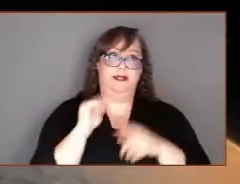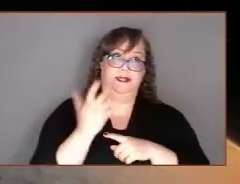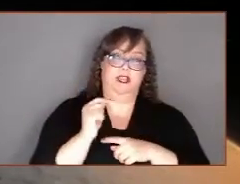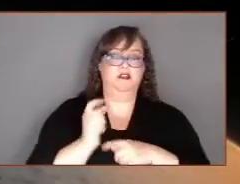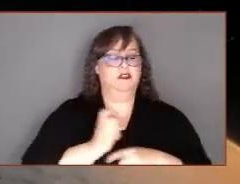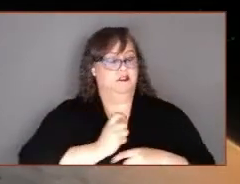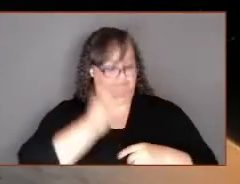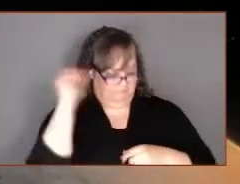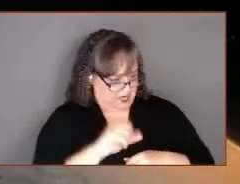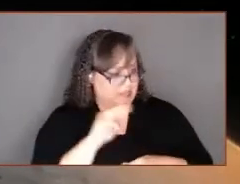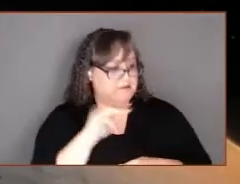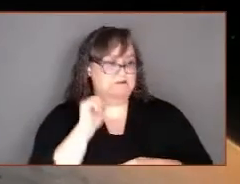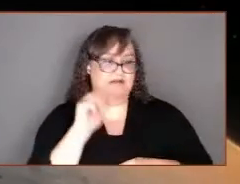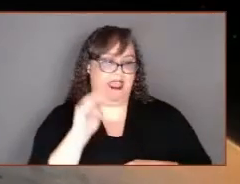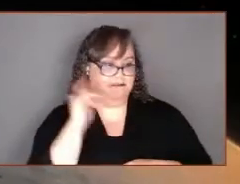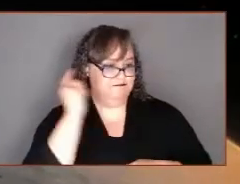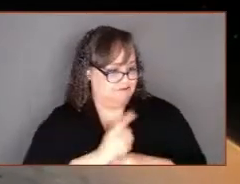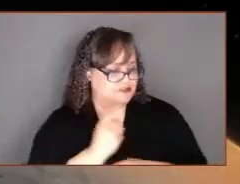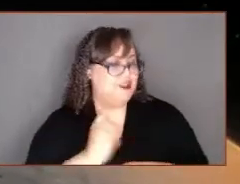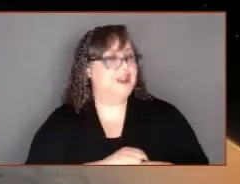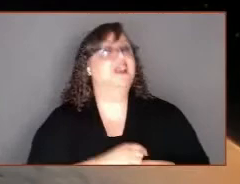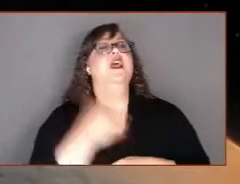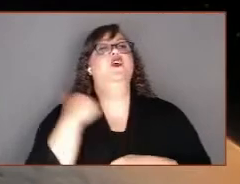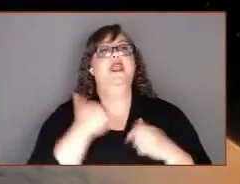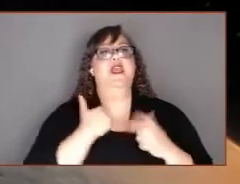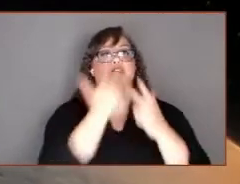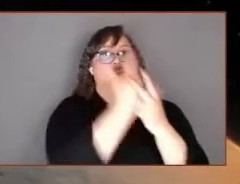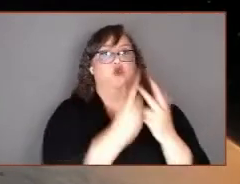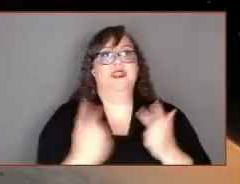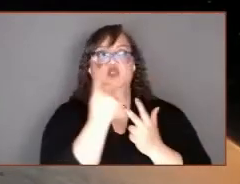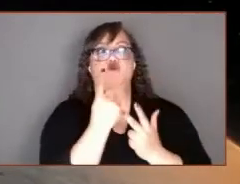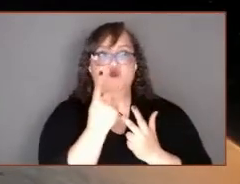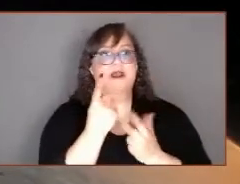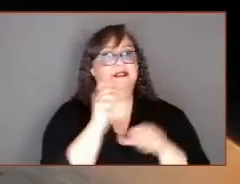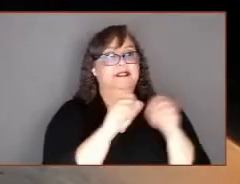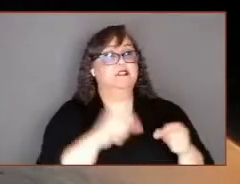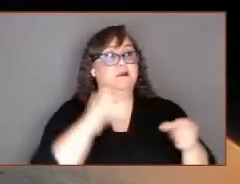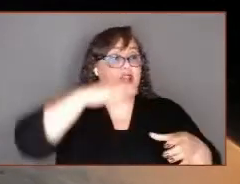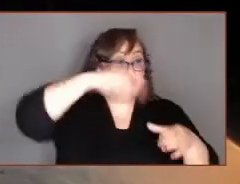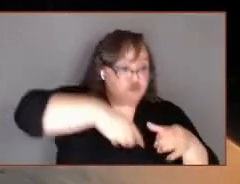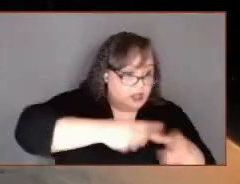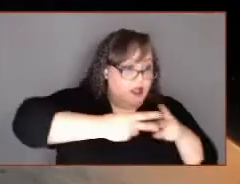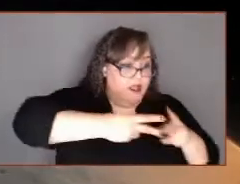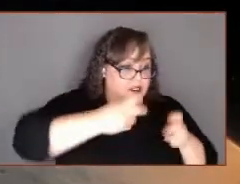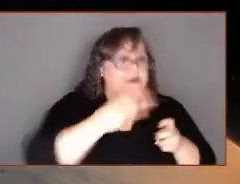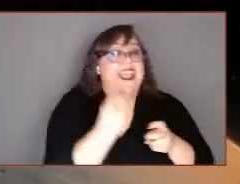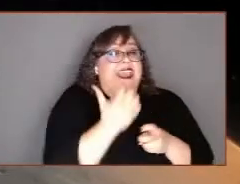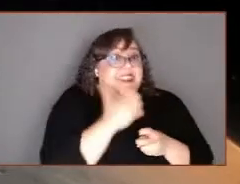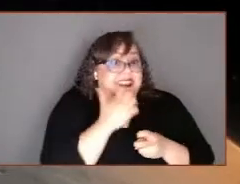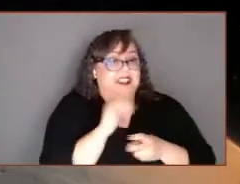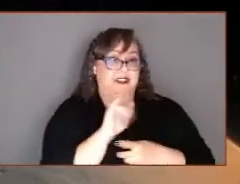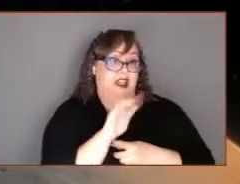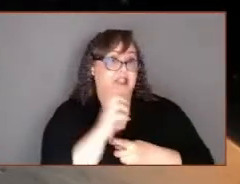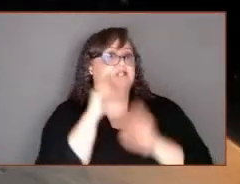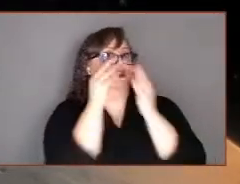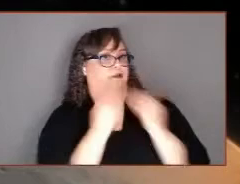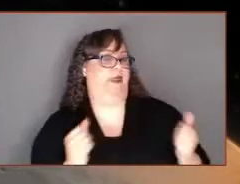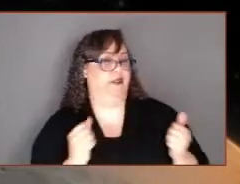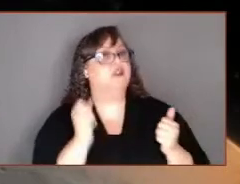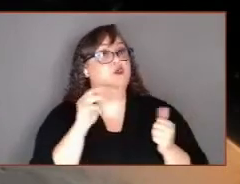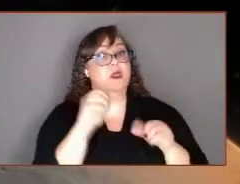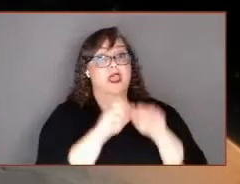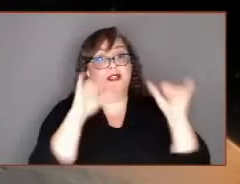then following that, we have our 3-in-1 system. So it's able to drill, extract, and heat the ice to melt it. So that system was